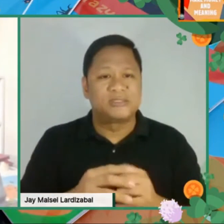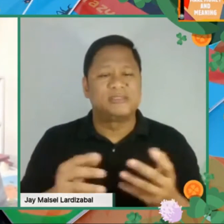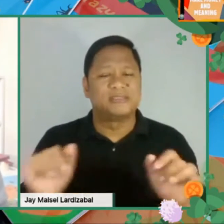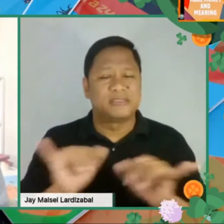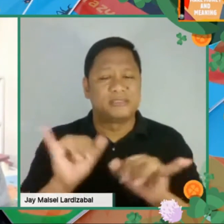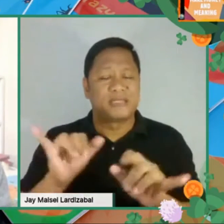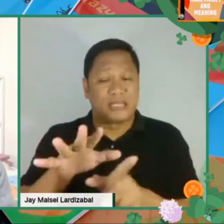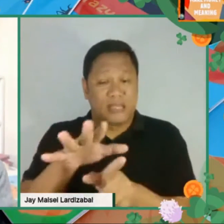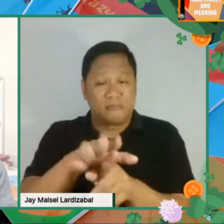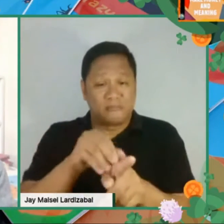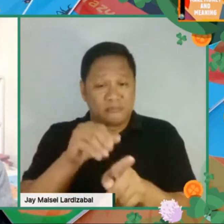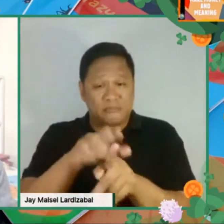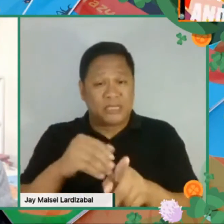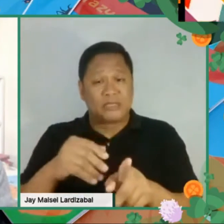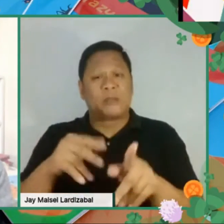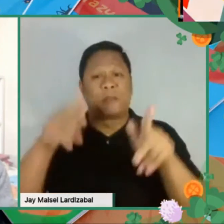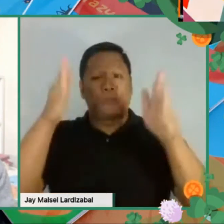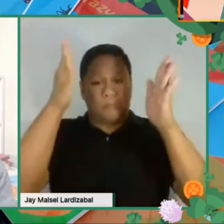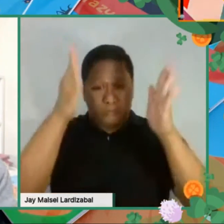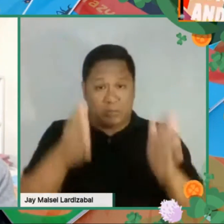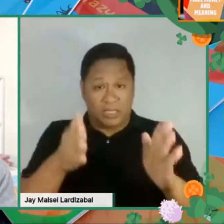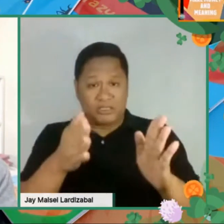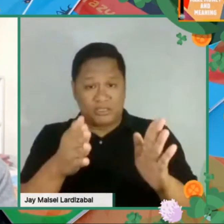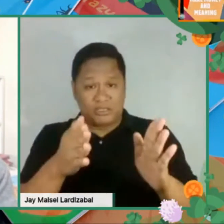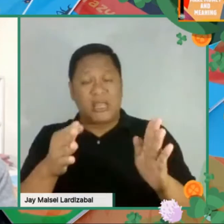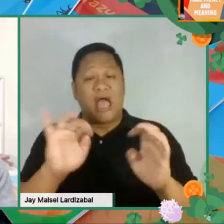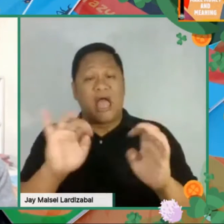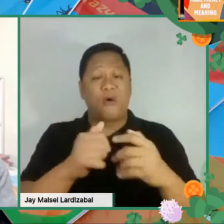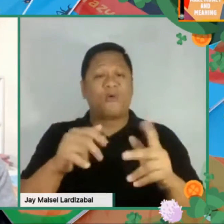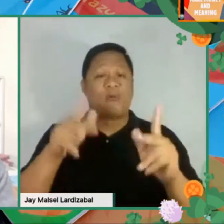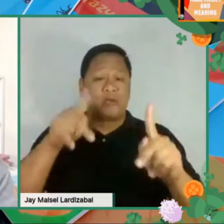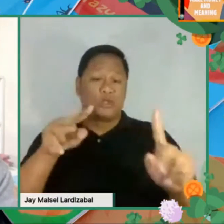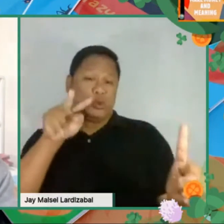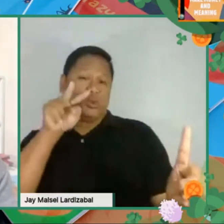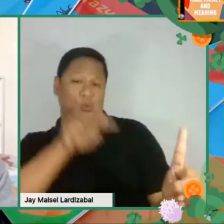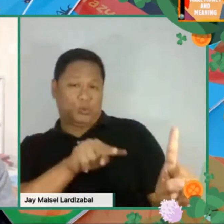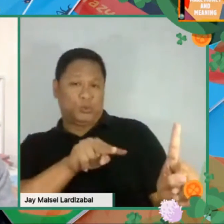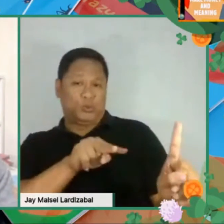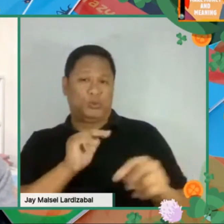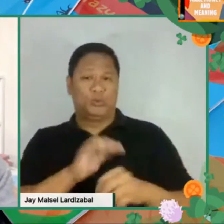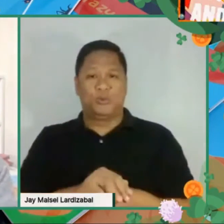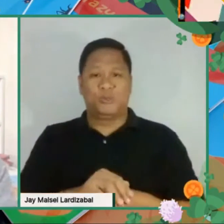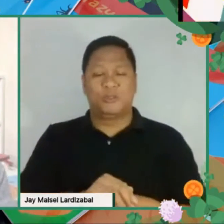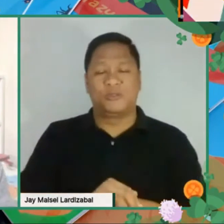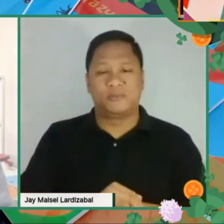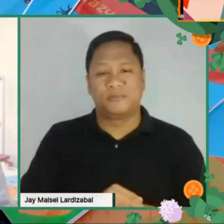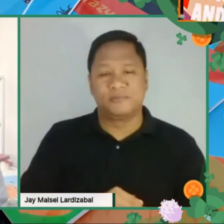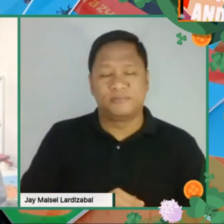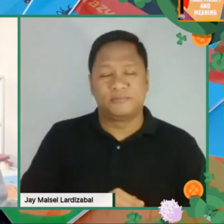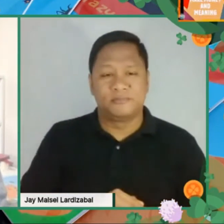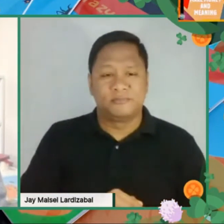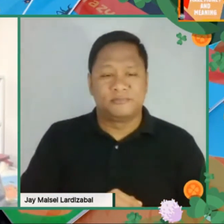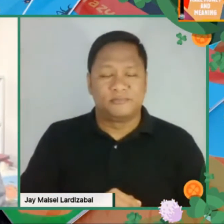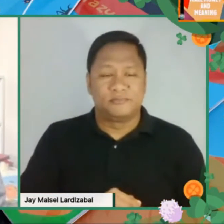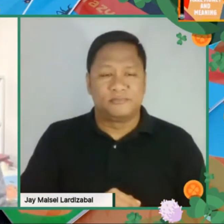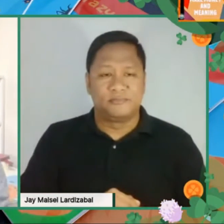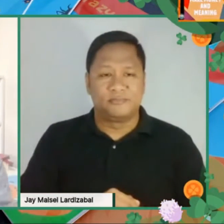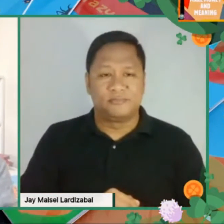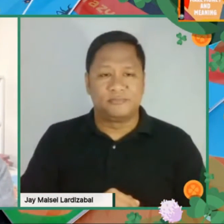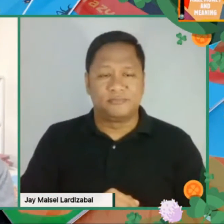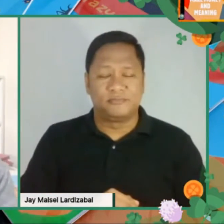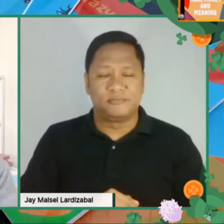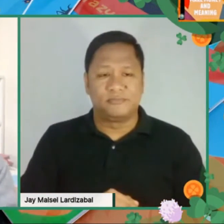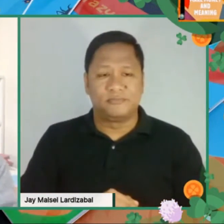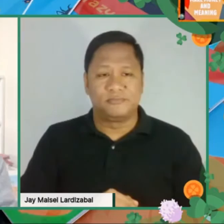point of view. How Mhm. he looks at his cat while doing all those naughty things. Yeah.